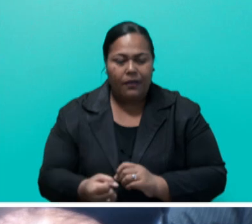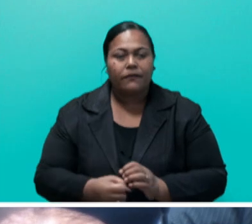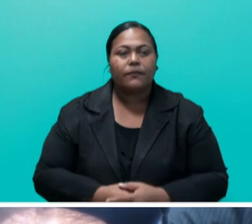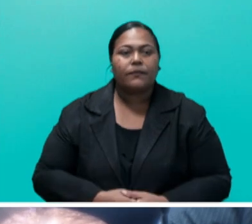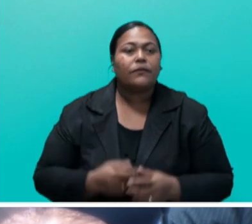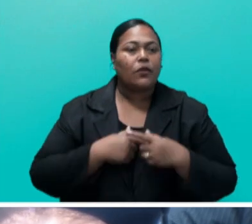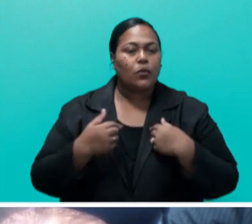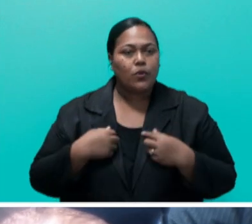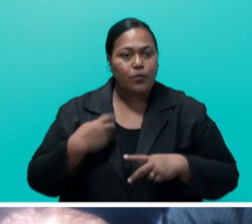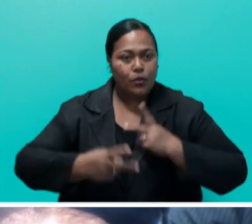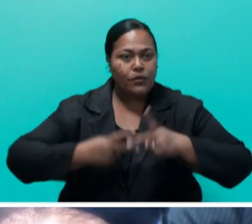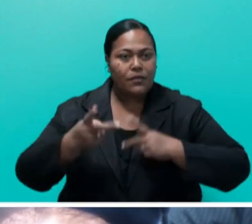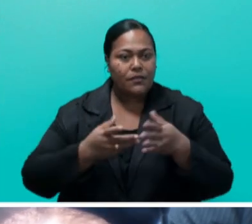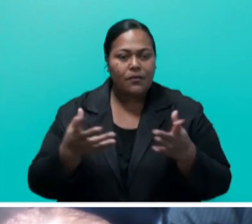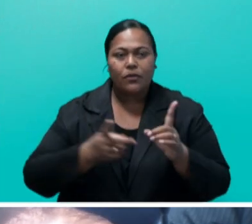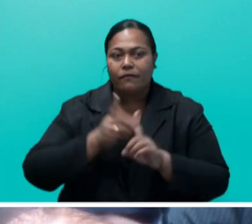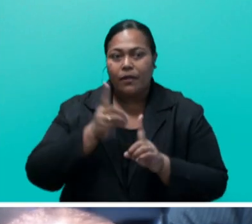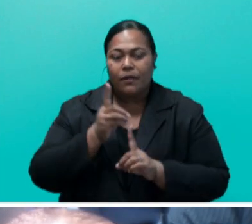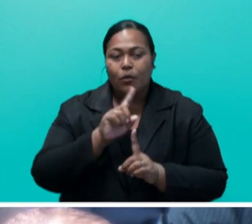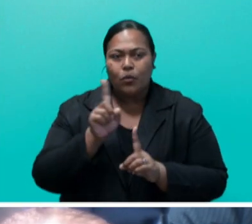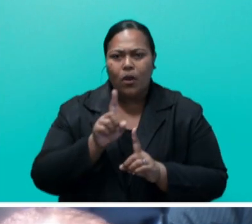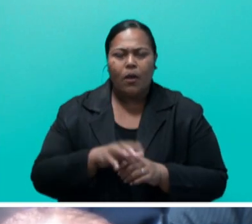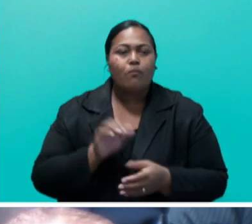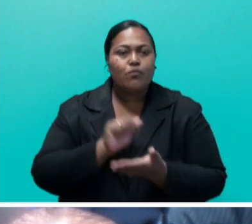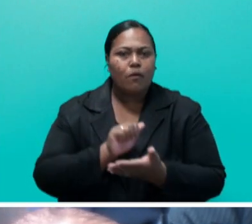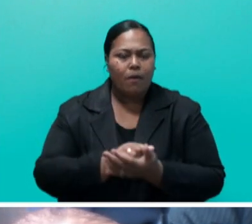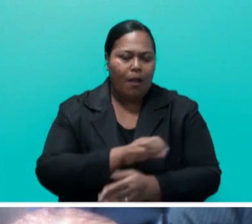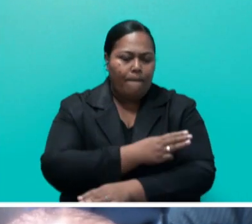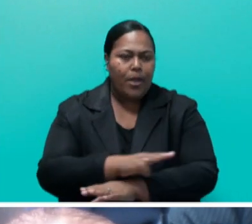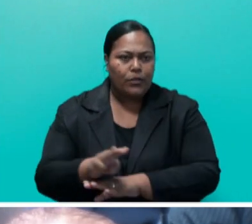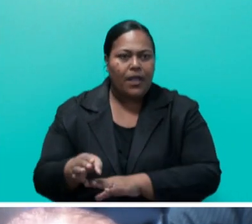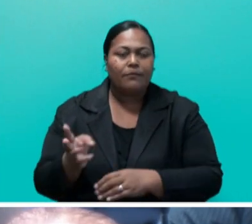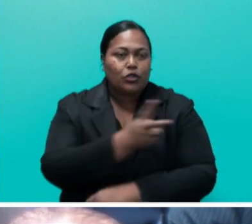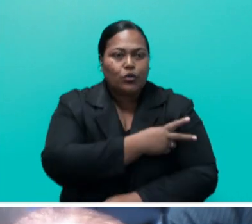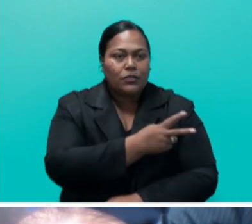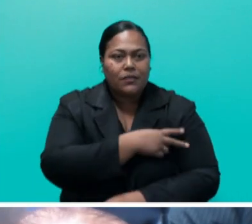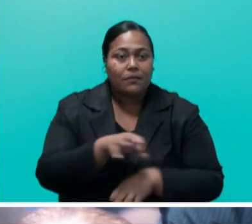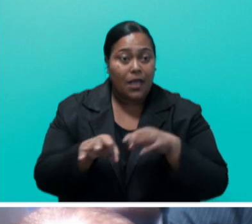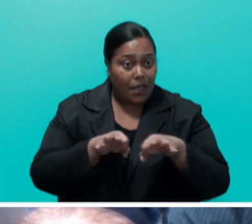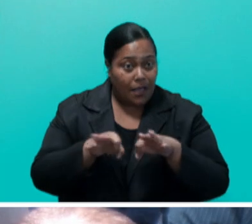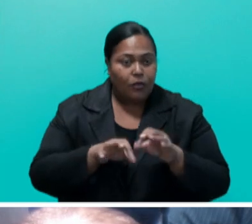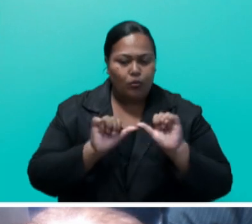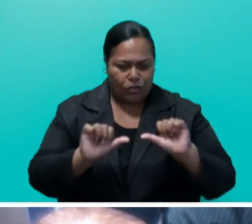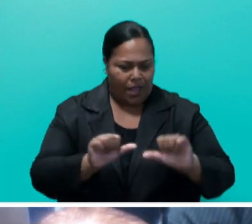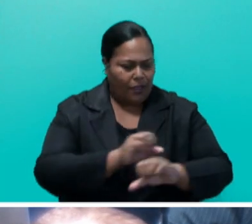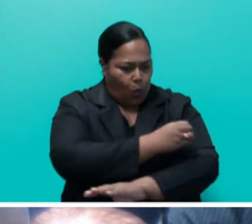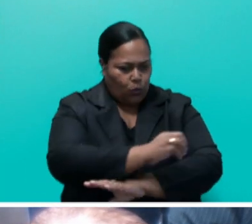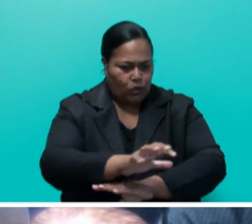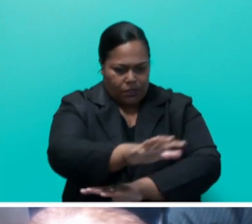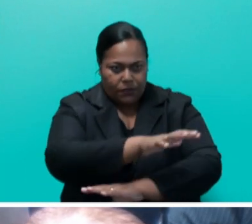are in the process of developing a robust maritime security strategy to protect our maritime